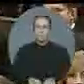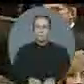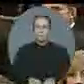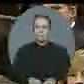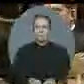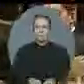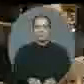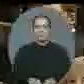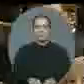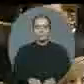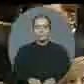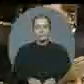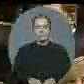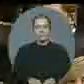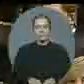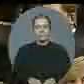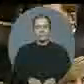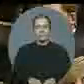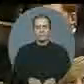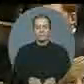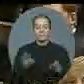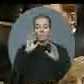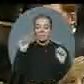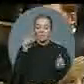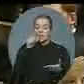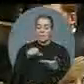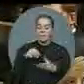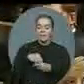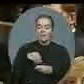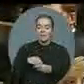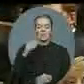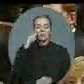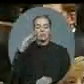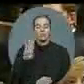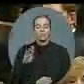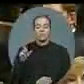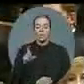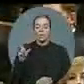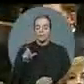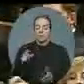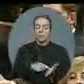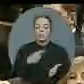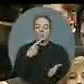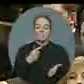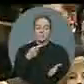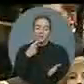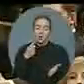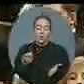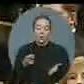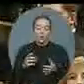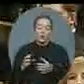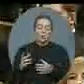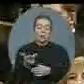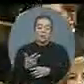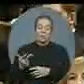Speaker, in an internal letter today, the leader of the Bloc Québécois says the coalition formed by the Liberal Party and the